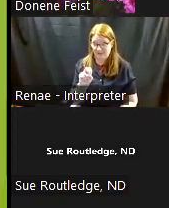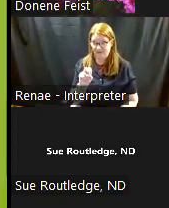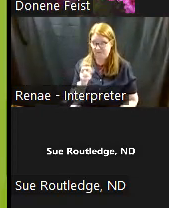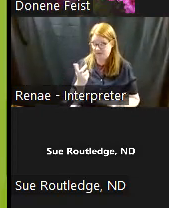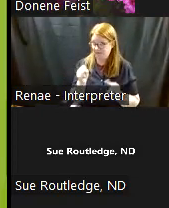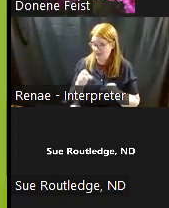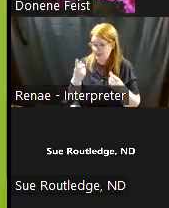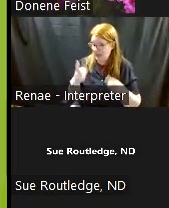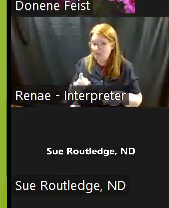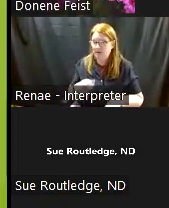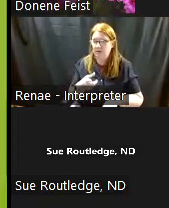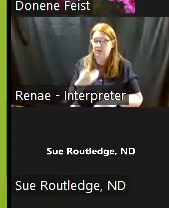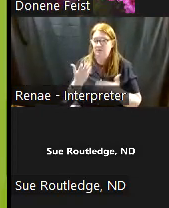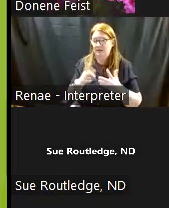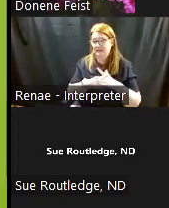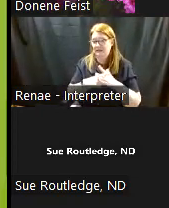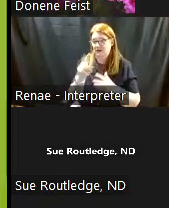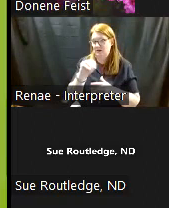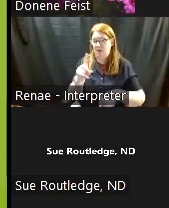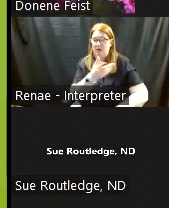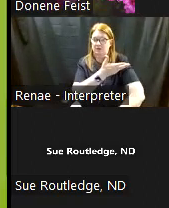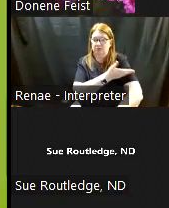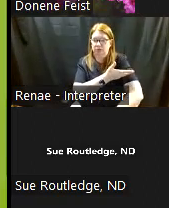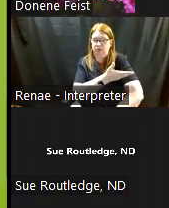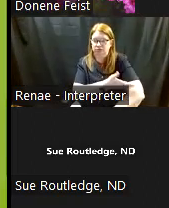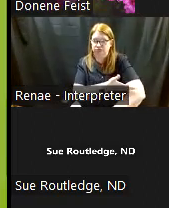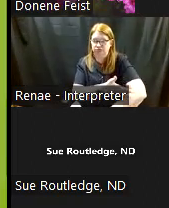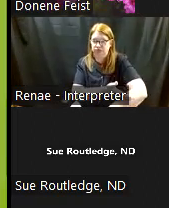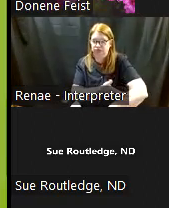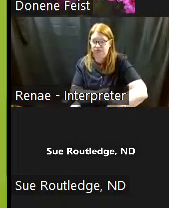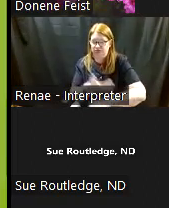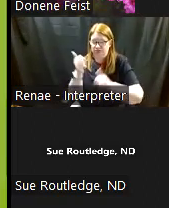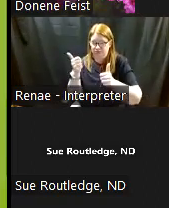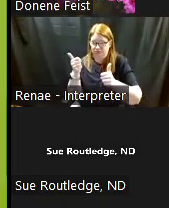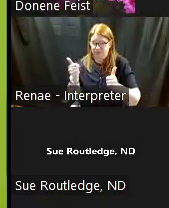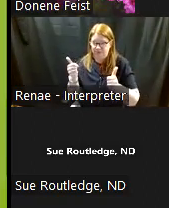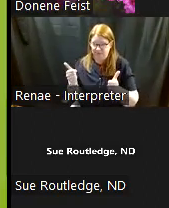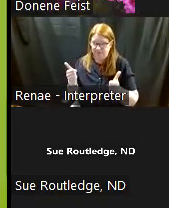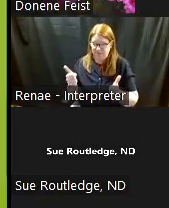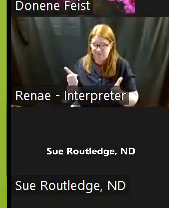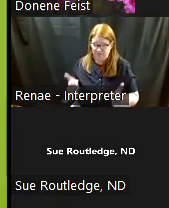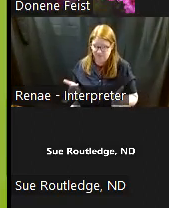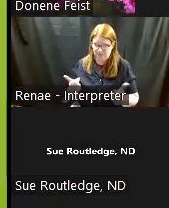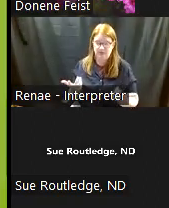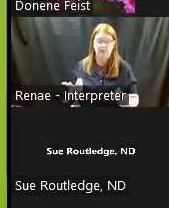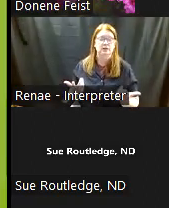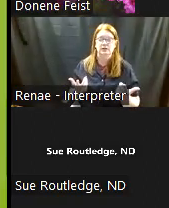and we might start in the mild range and then end in the severe to profound range or wherever. So we always are thinking